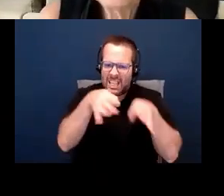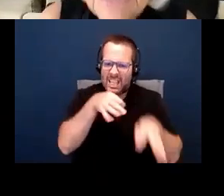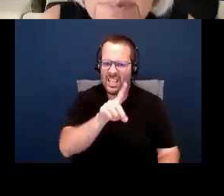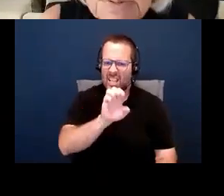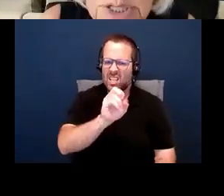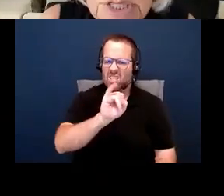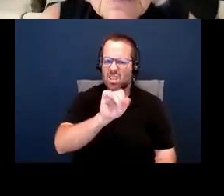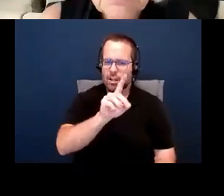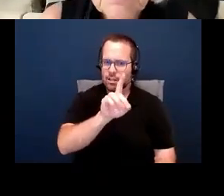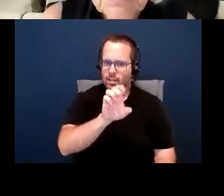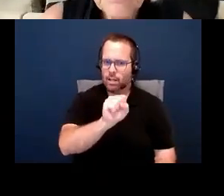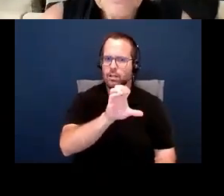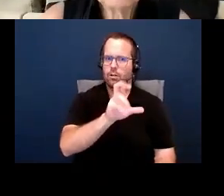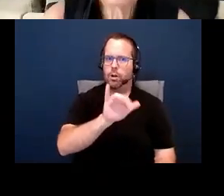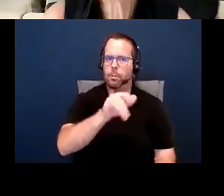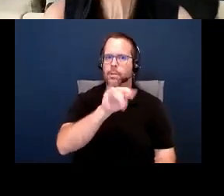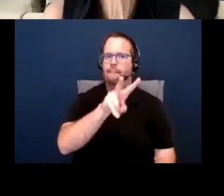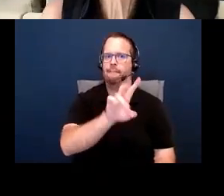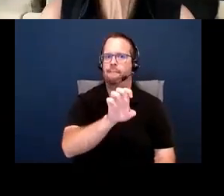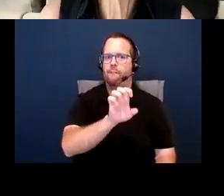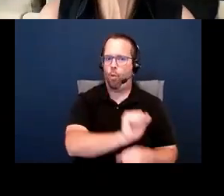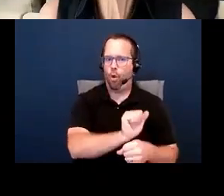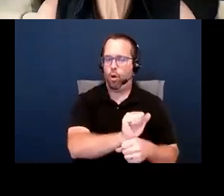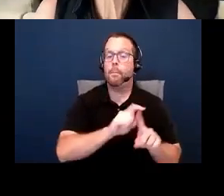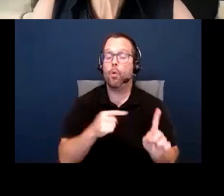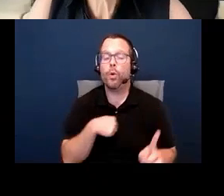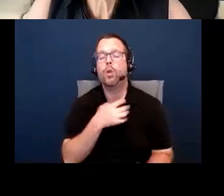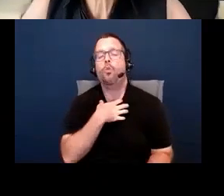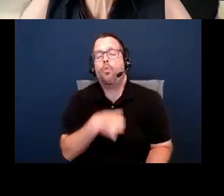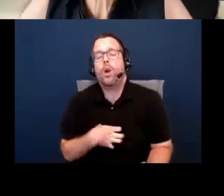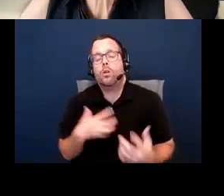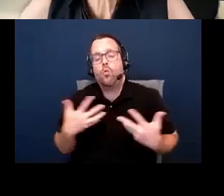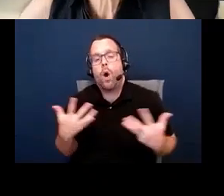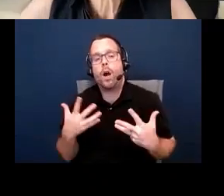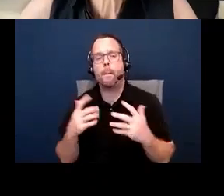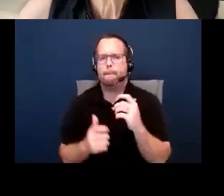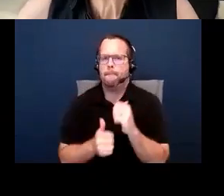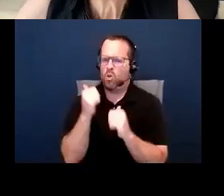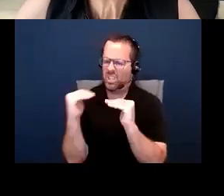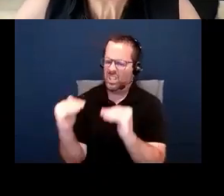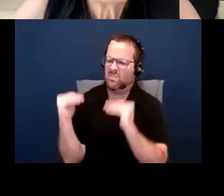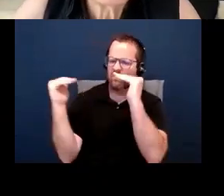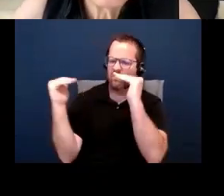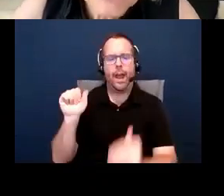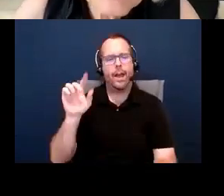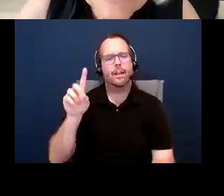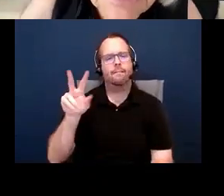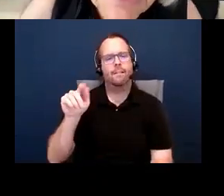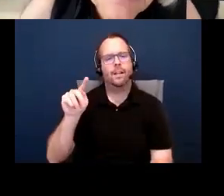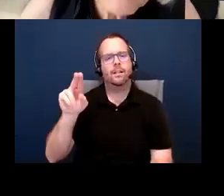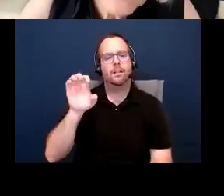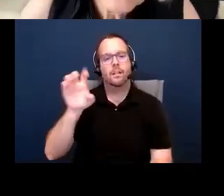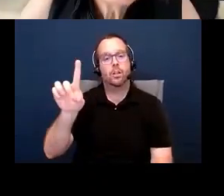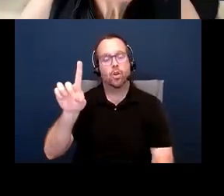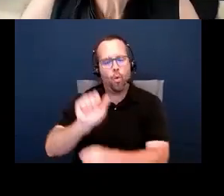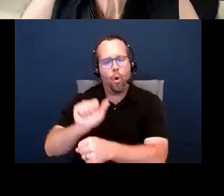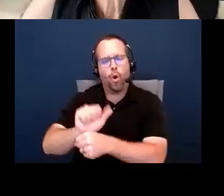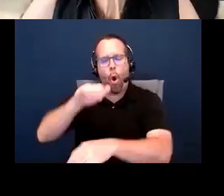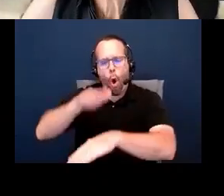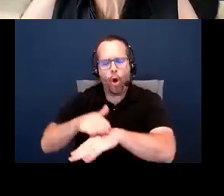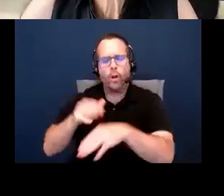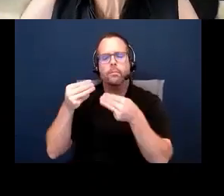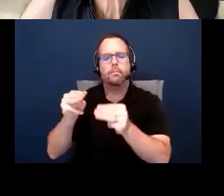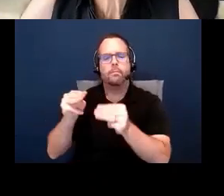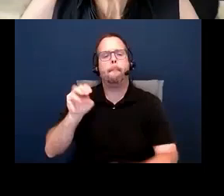for this particular program are really the most advanced work that's going on methodologically, that